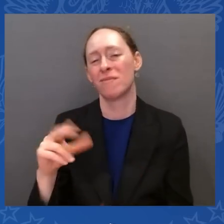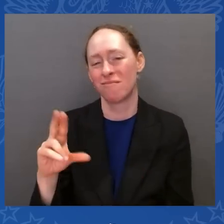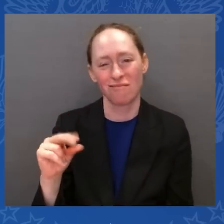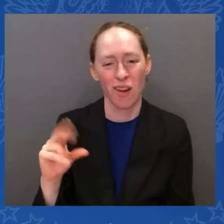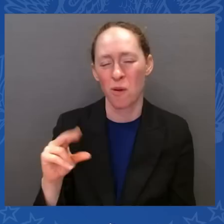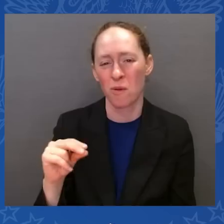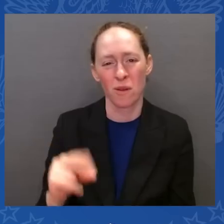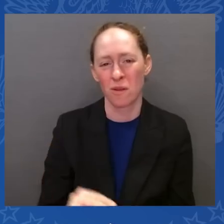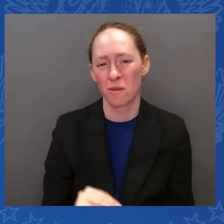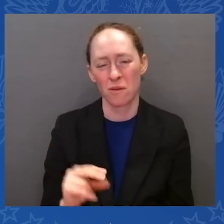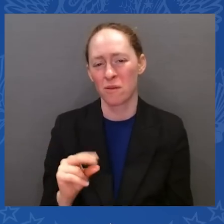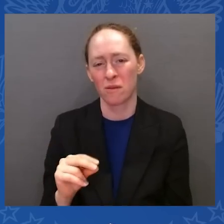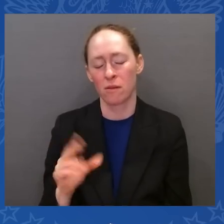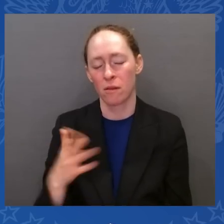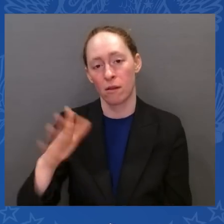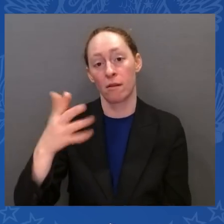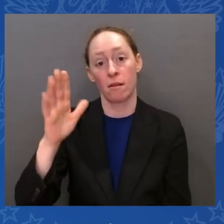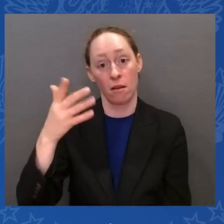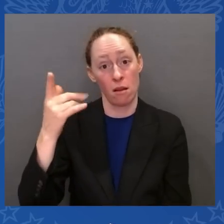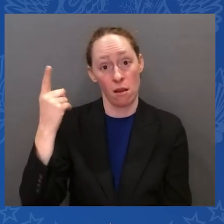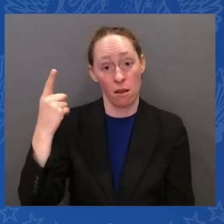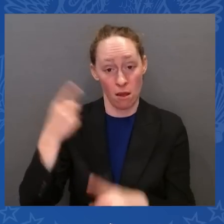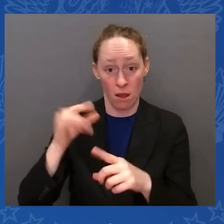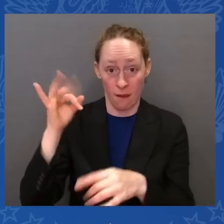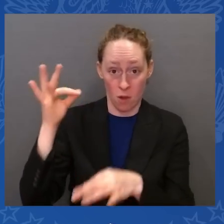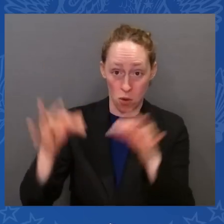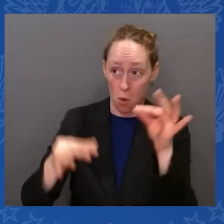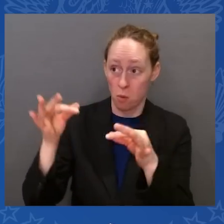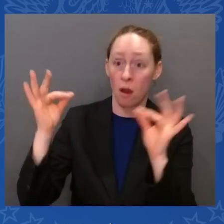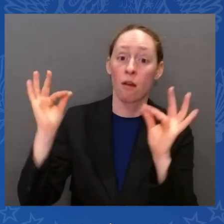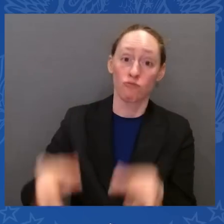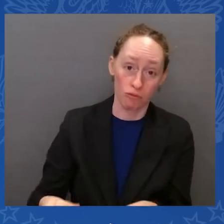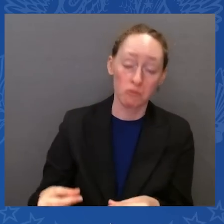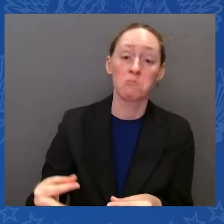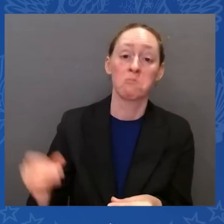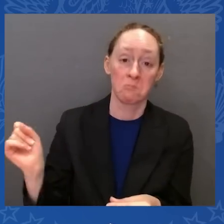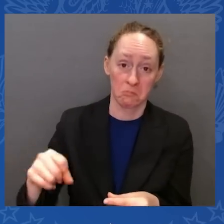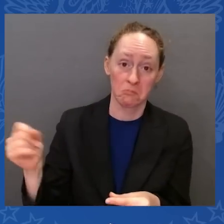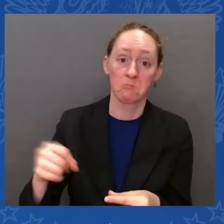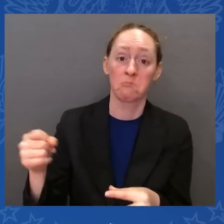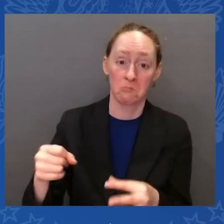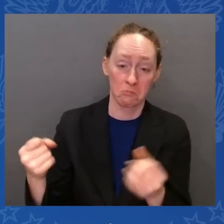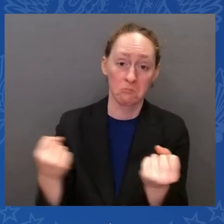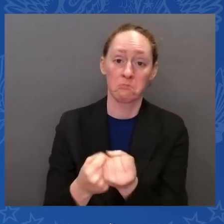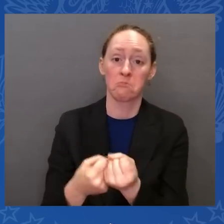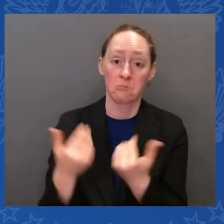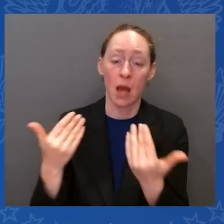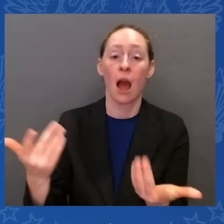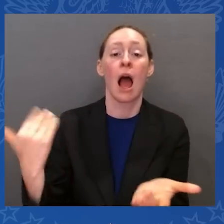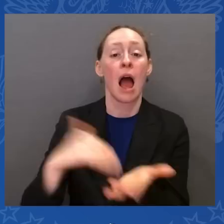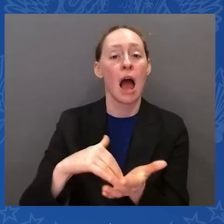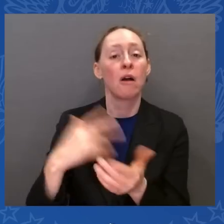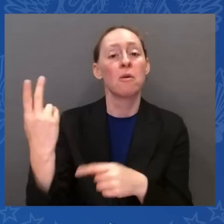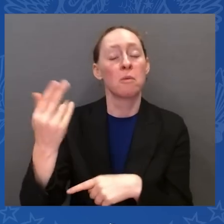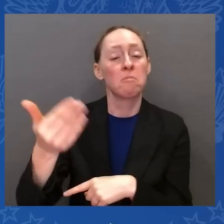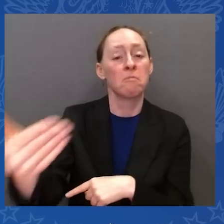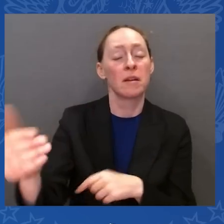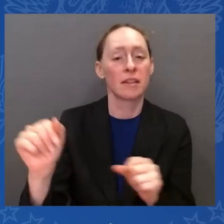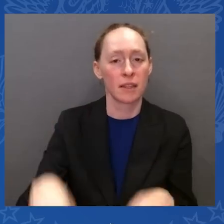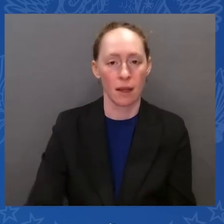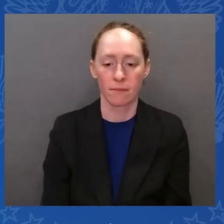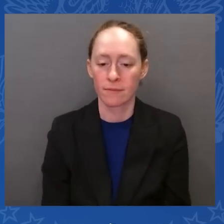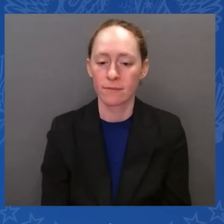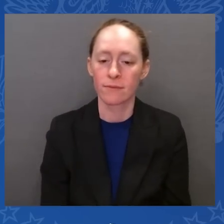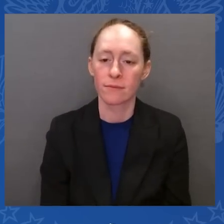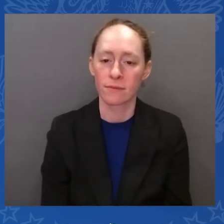path, worst case scenario? I don't think that solves our problem now. I think that only solves your problem if once the court